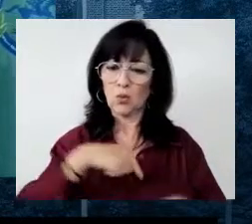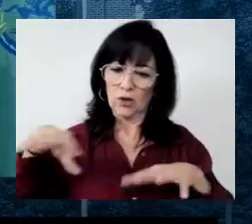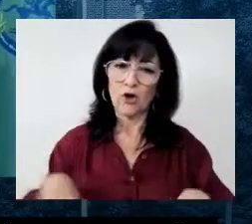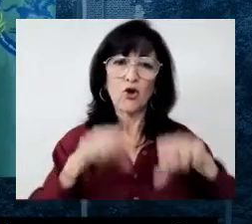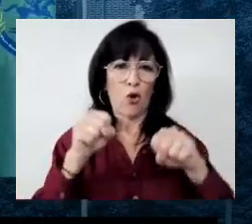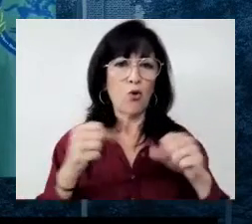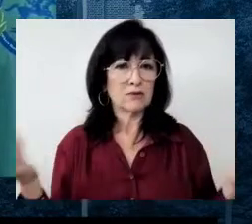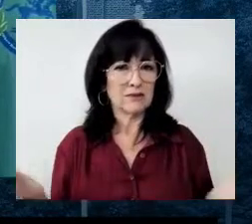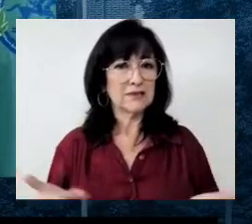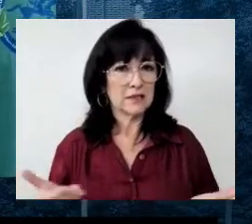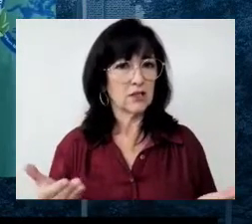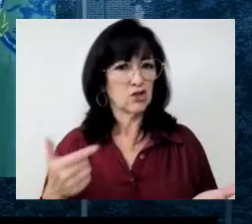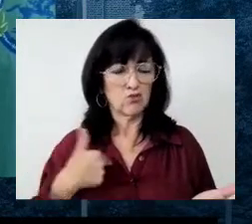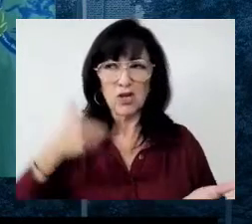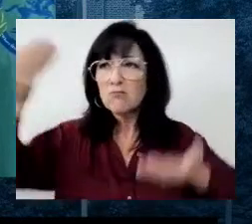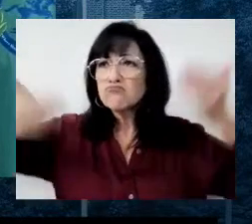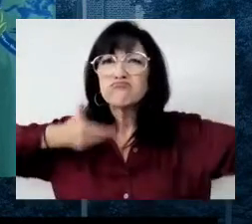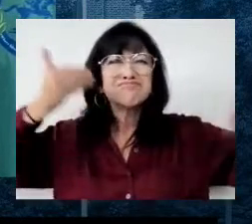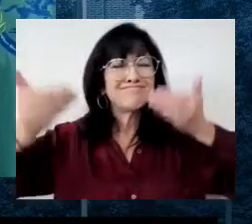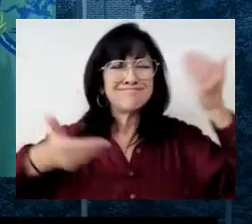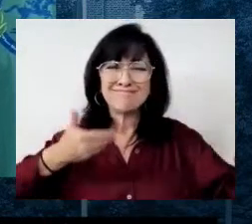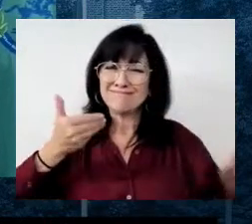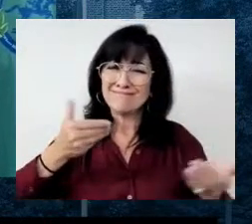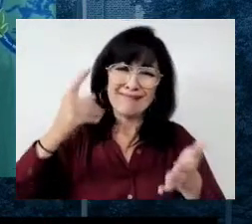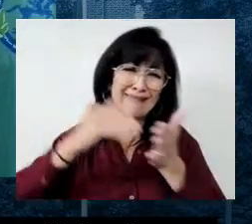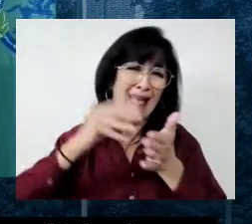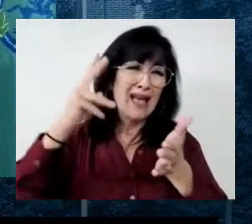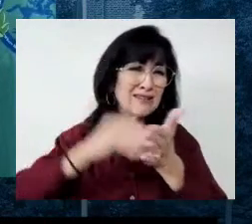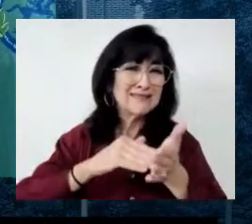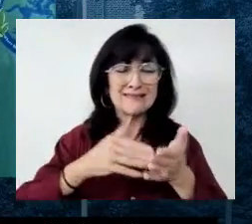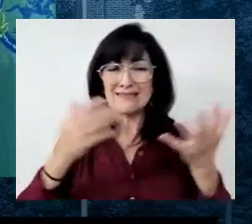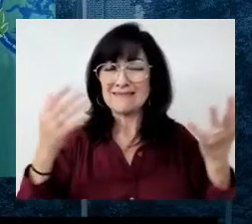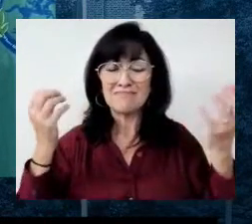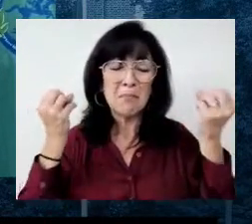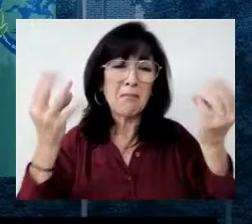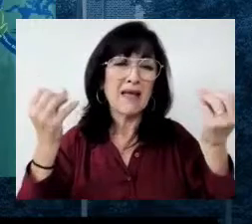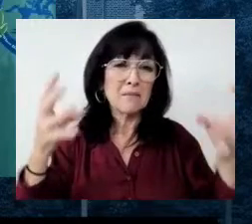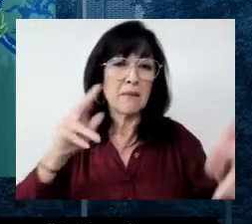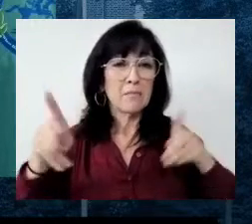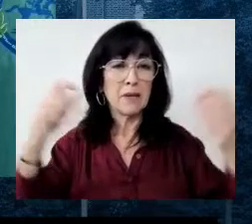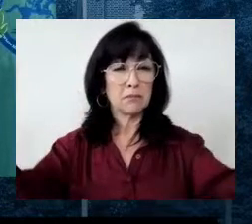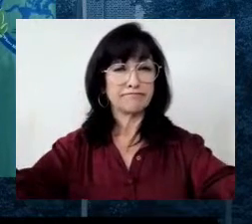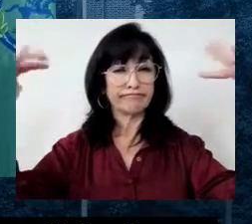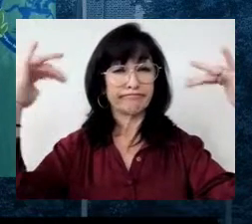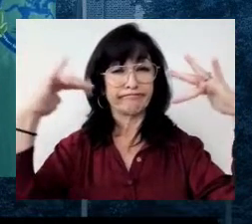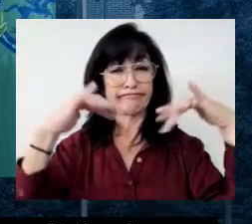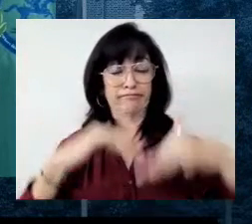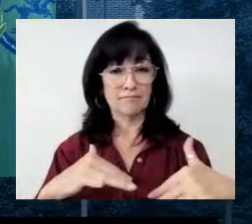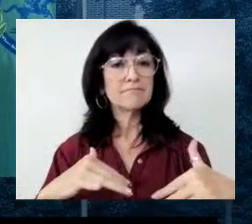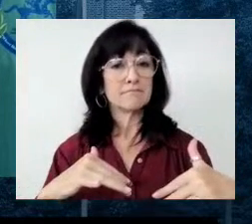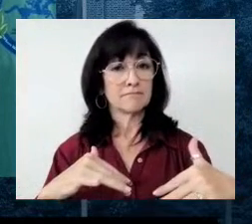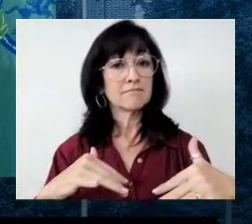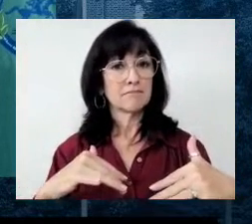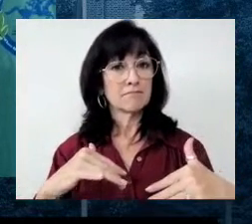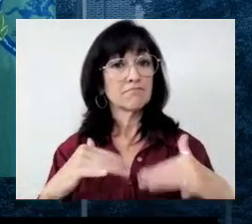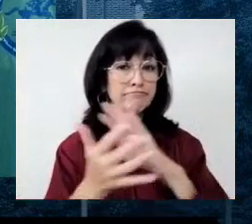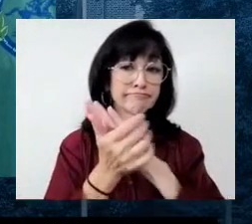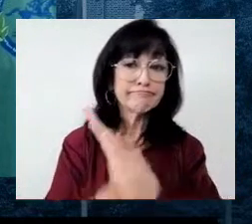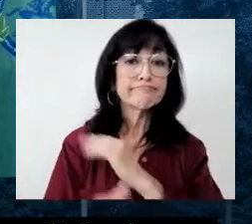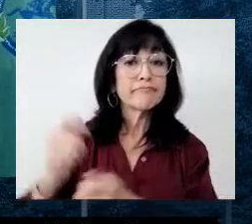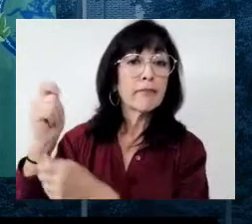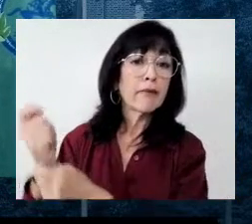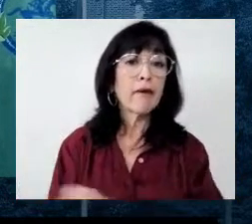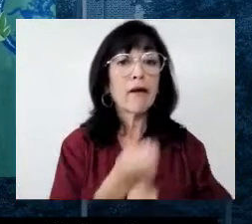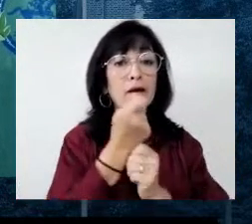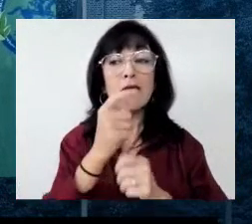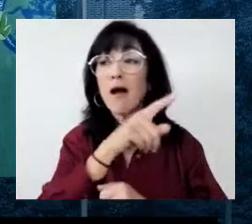invited thousands of visitors from around the world, 70 of the best golfers in the world, and